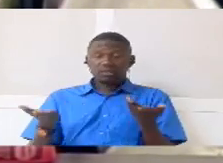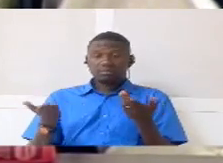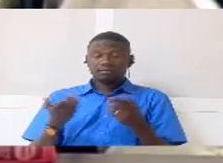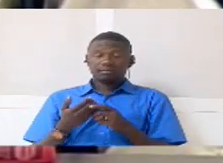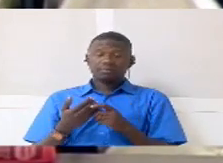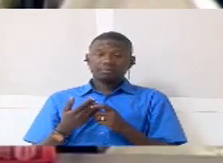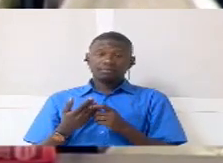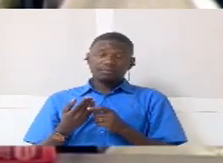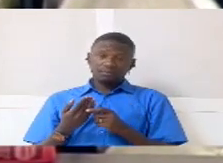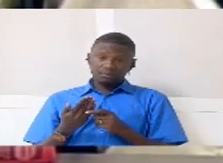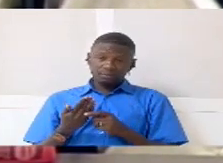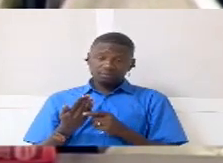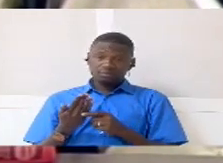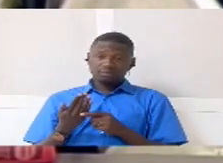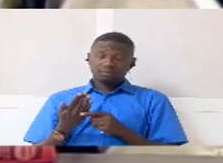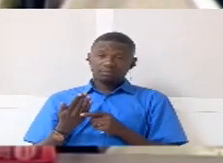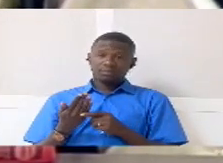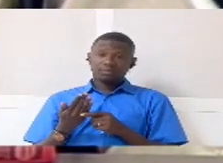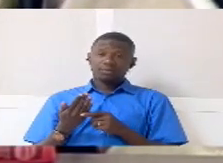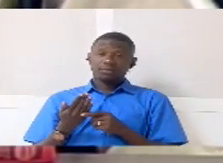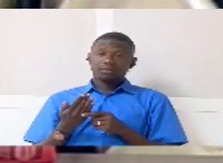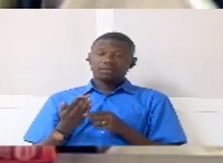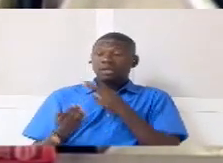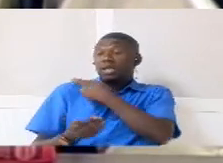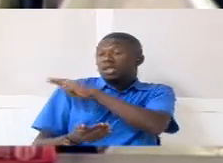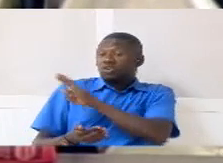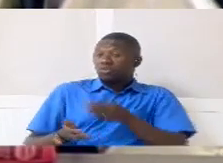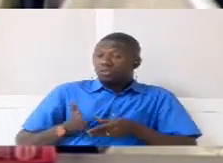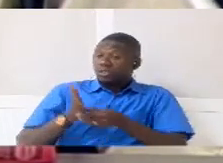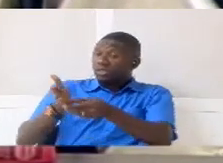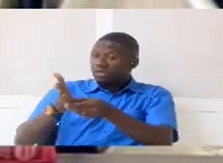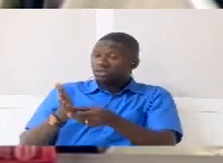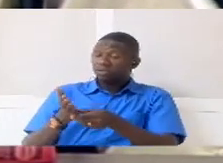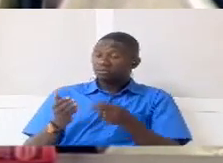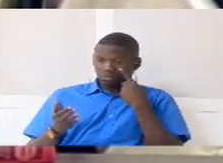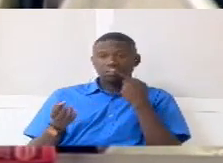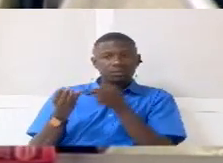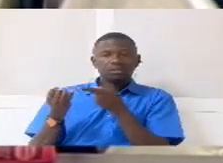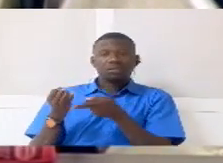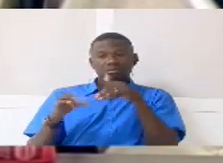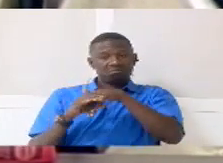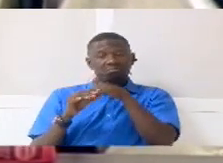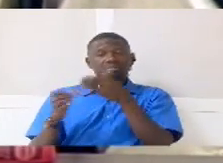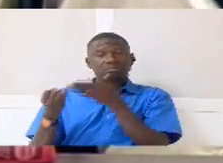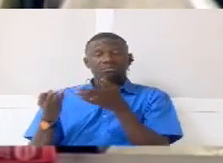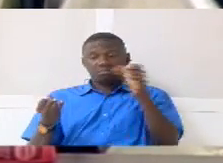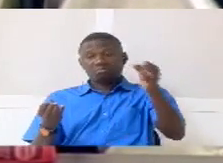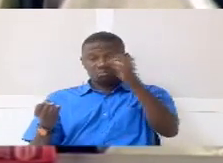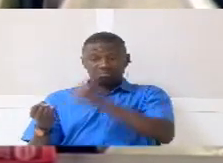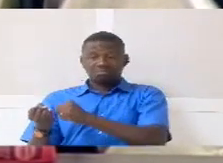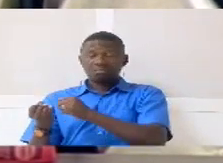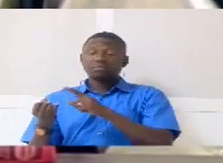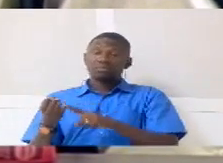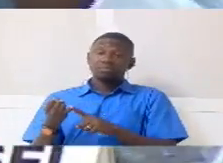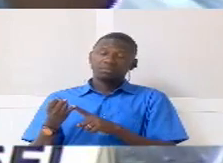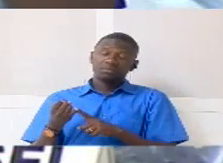who are not in line with the government. Dina nyaton kol ngejele na fina wala geto. Also so religious leaders being brought in.